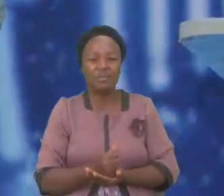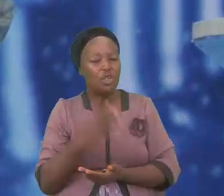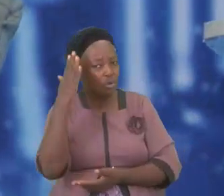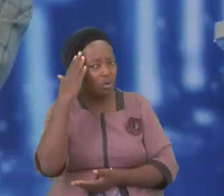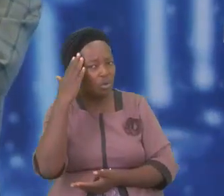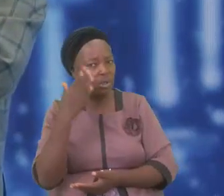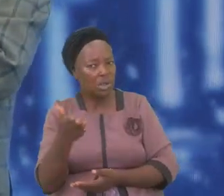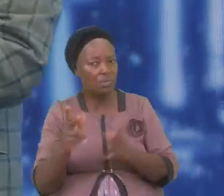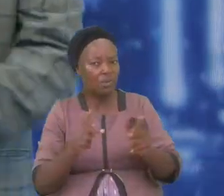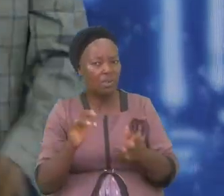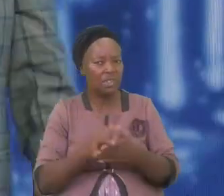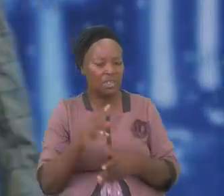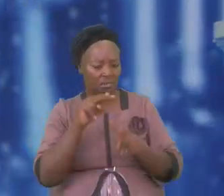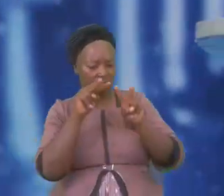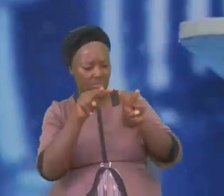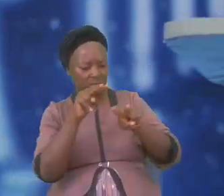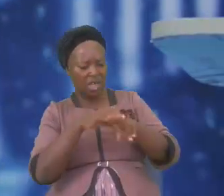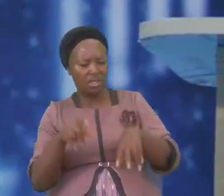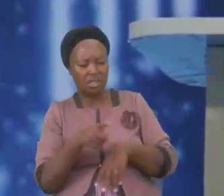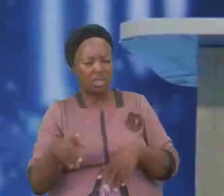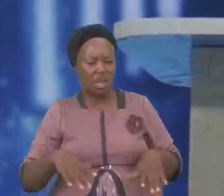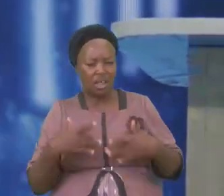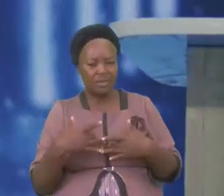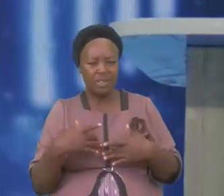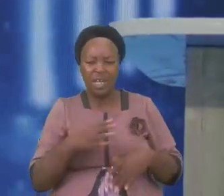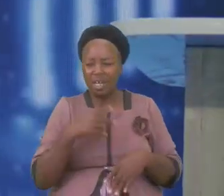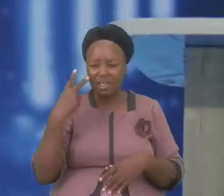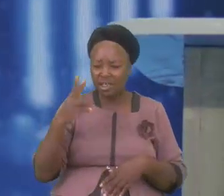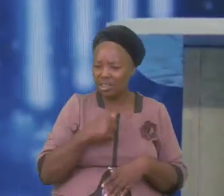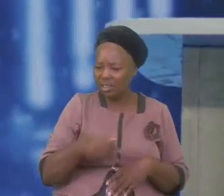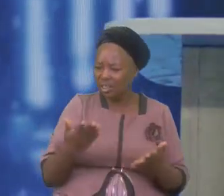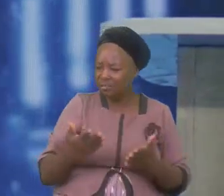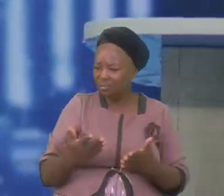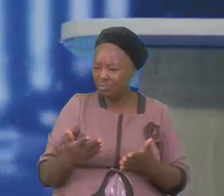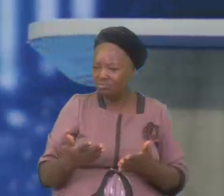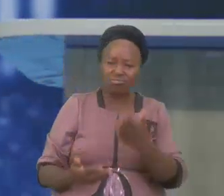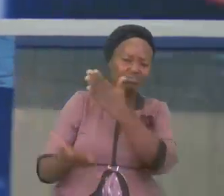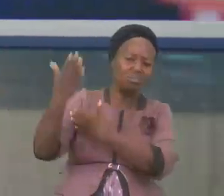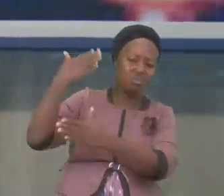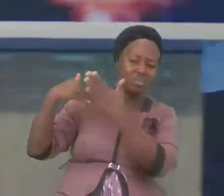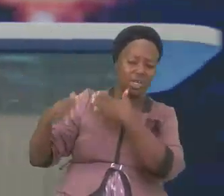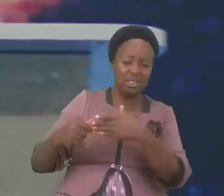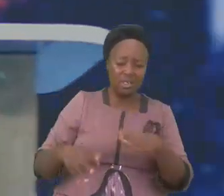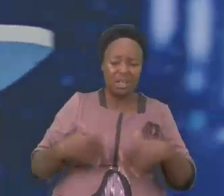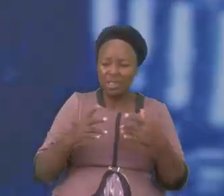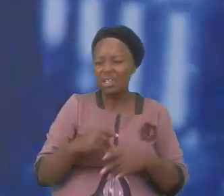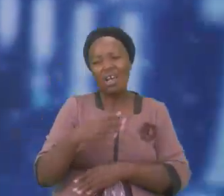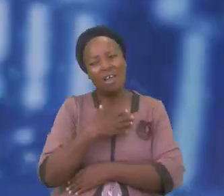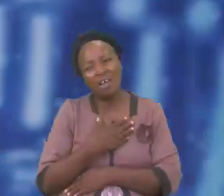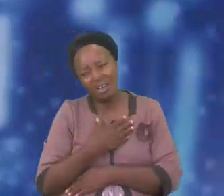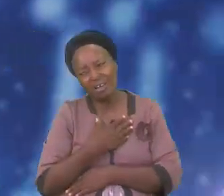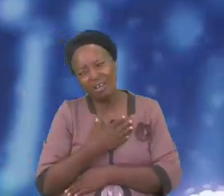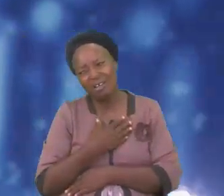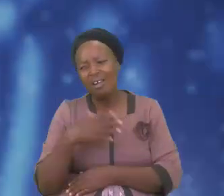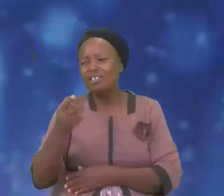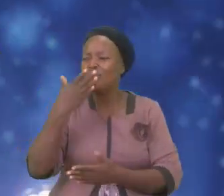their family background, and they say, well, the good old days, we ate without scarcity,